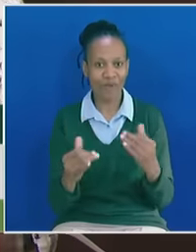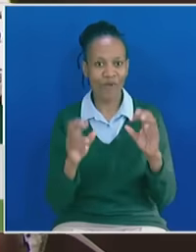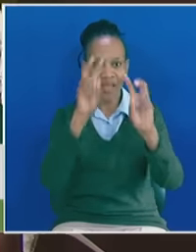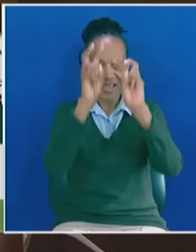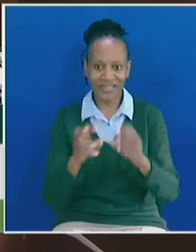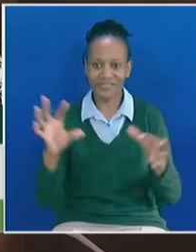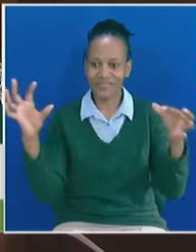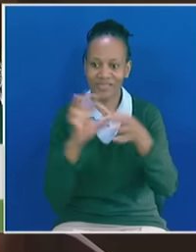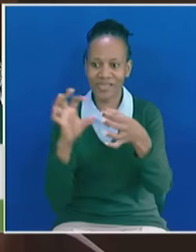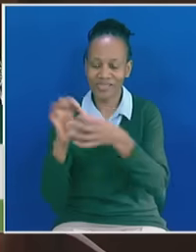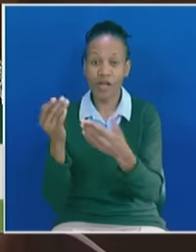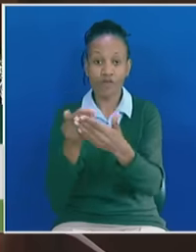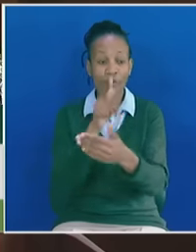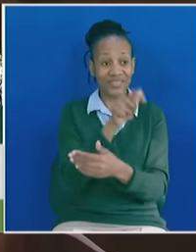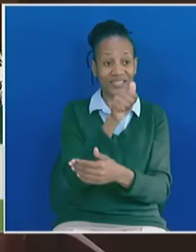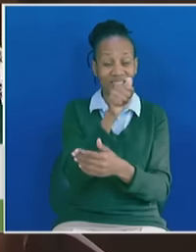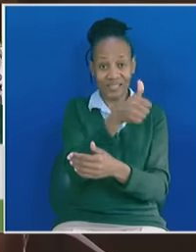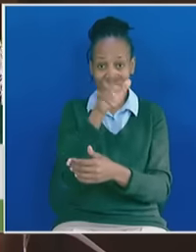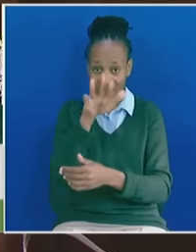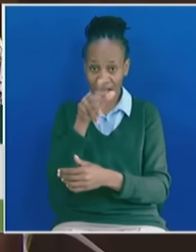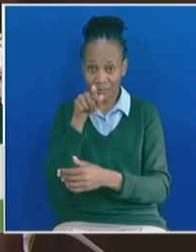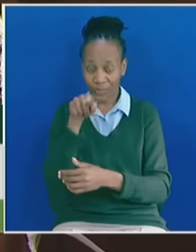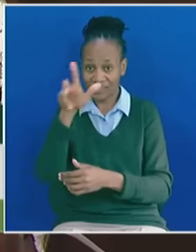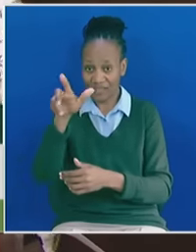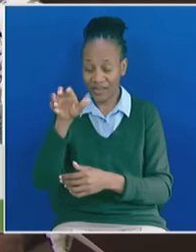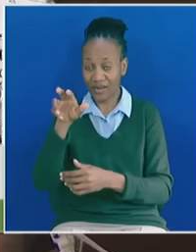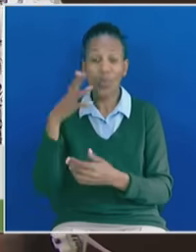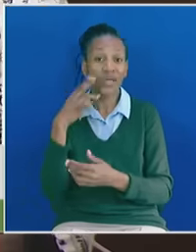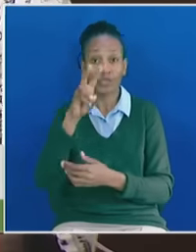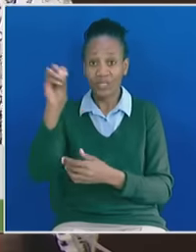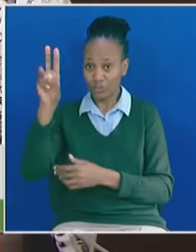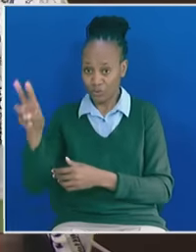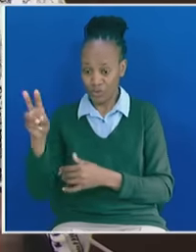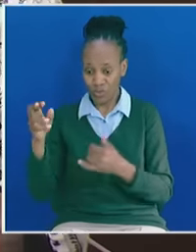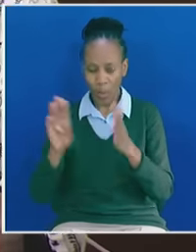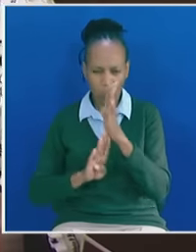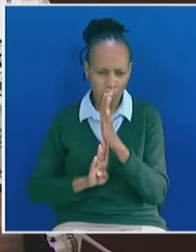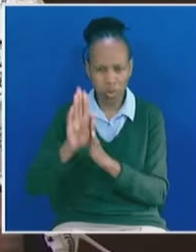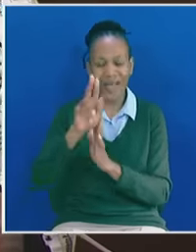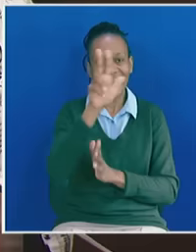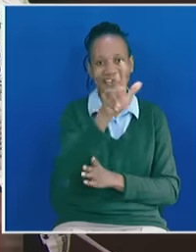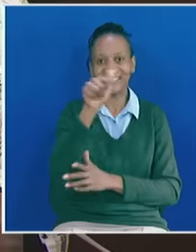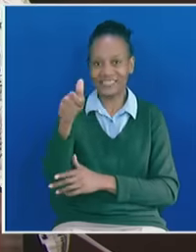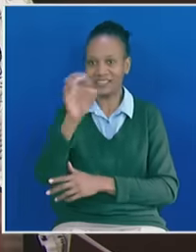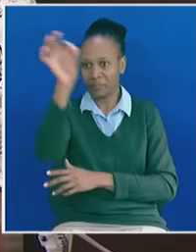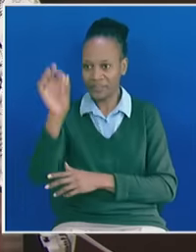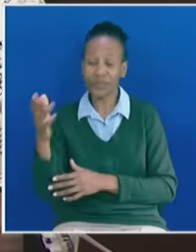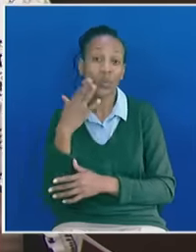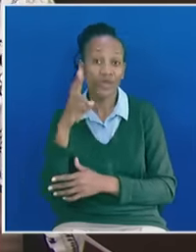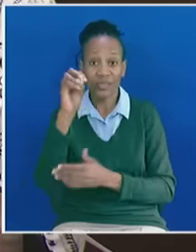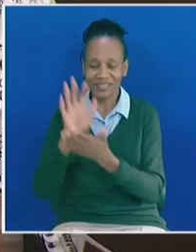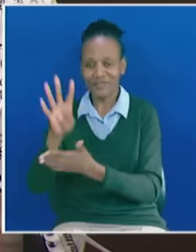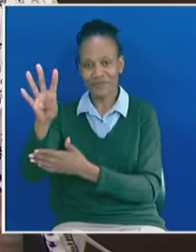electrified from 69.7% in 2002 to a whopping 86% in